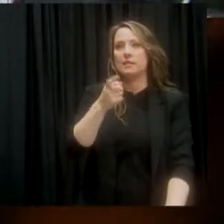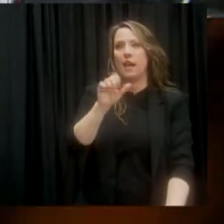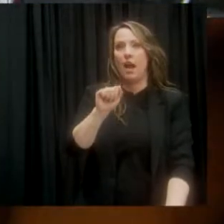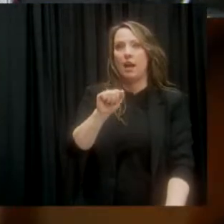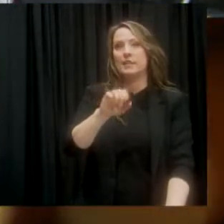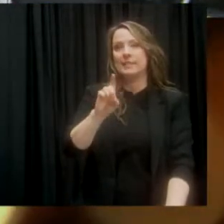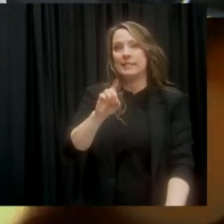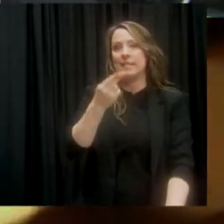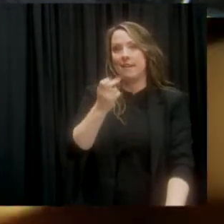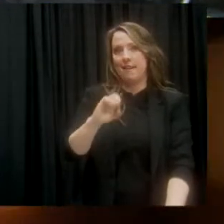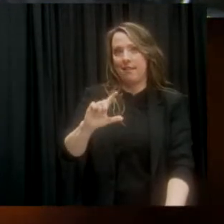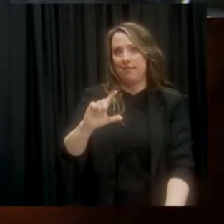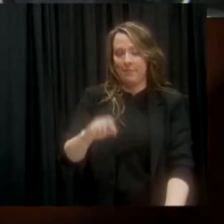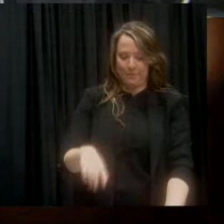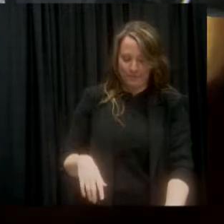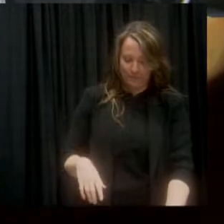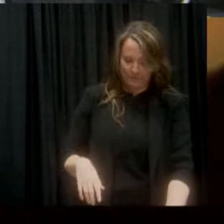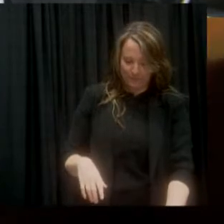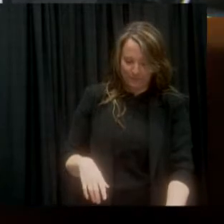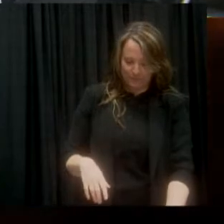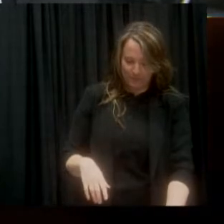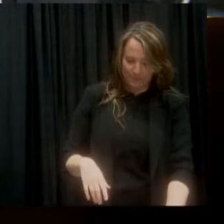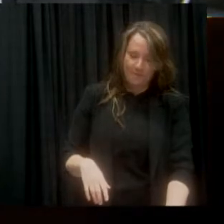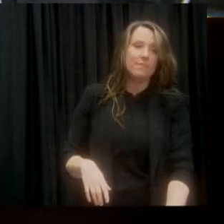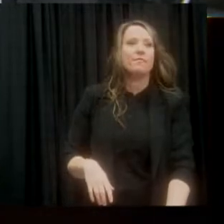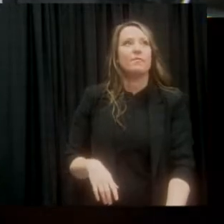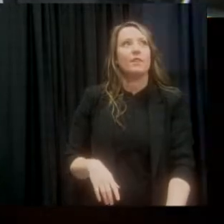Alexia D. Hill.